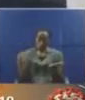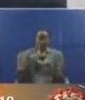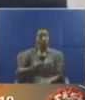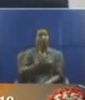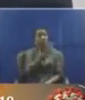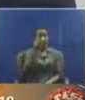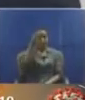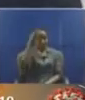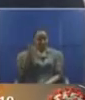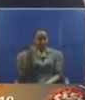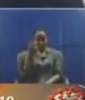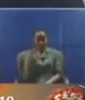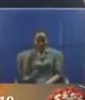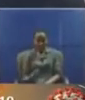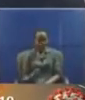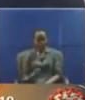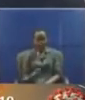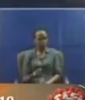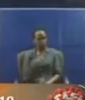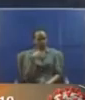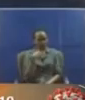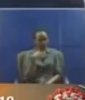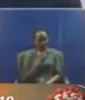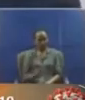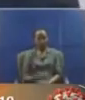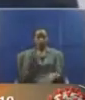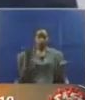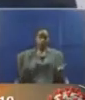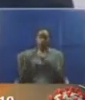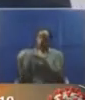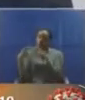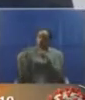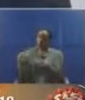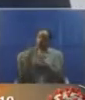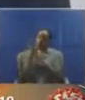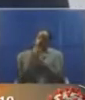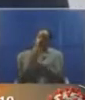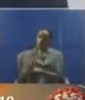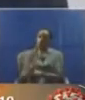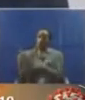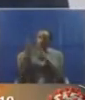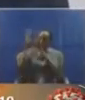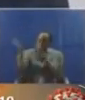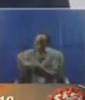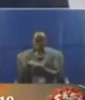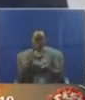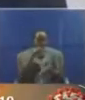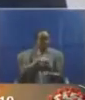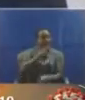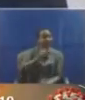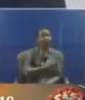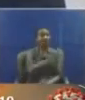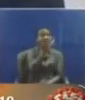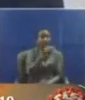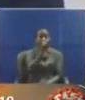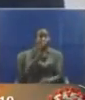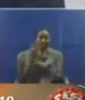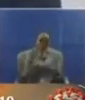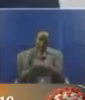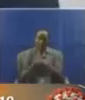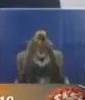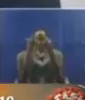South Africa. In fact, the review states that, quote, there are significant risks to the global and domestic outlook over the medium